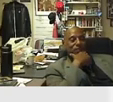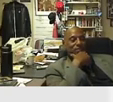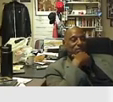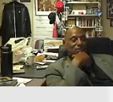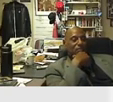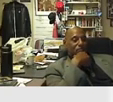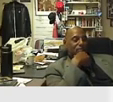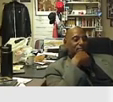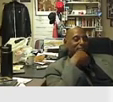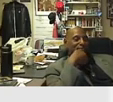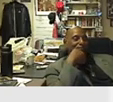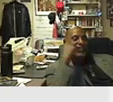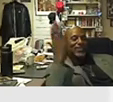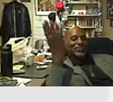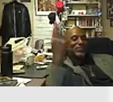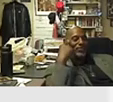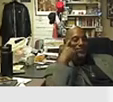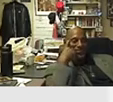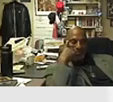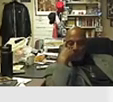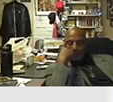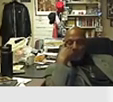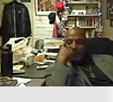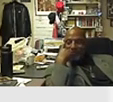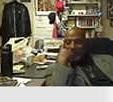of the flesh. With Maria, did you?